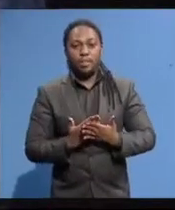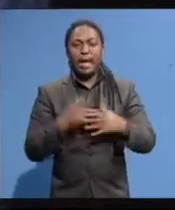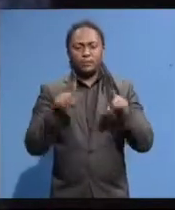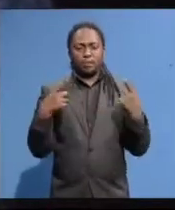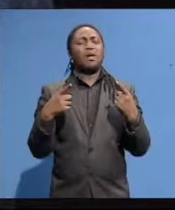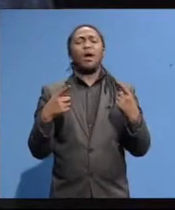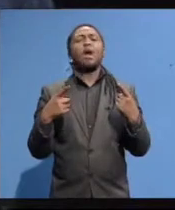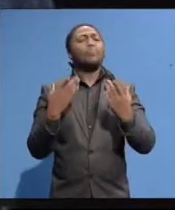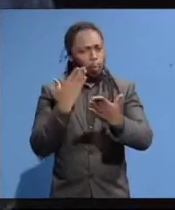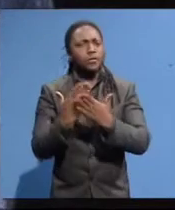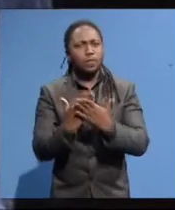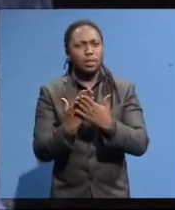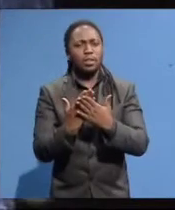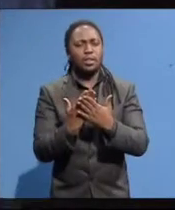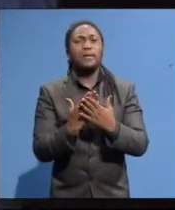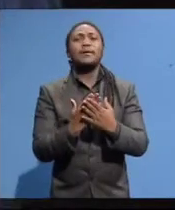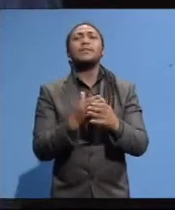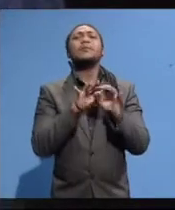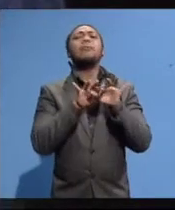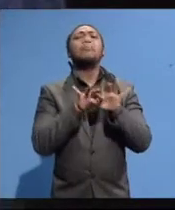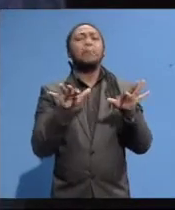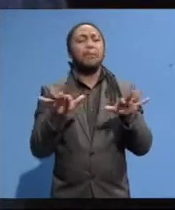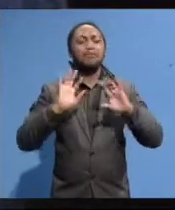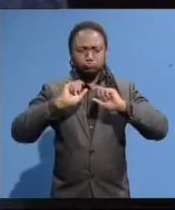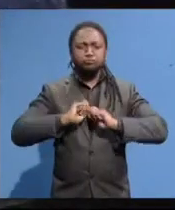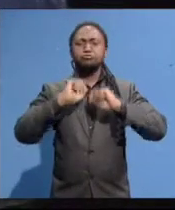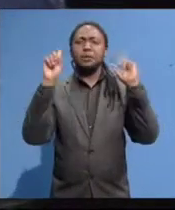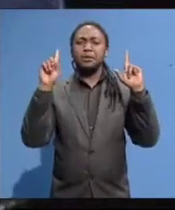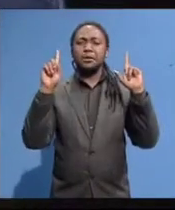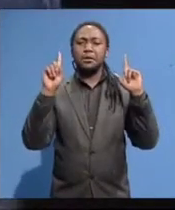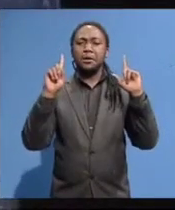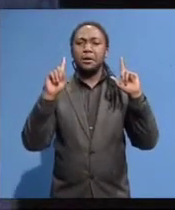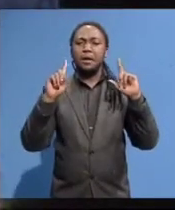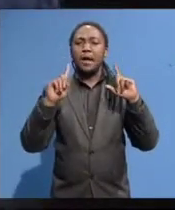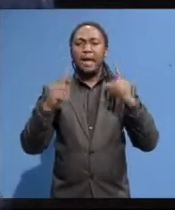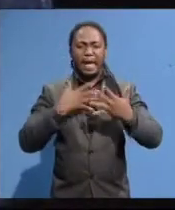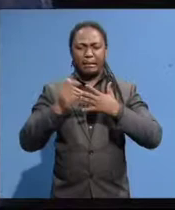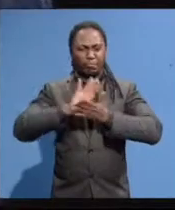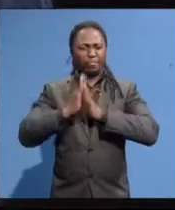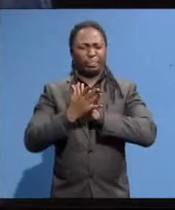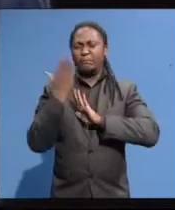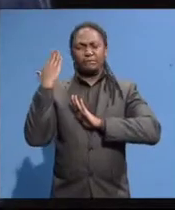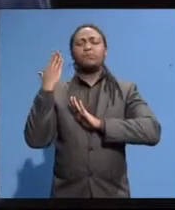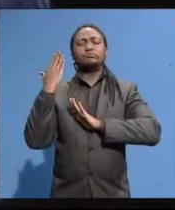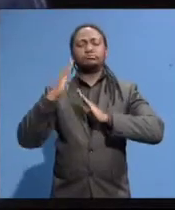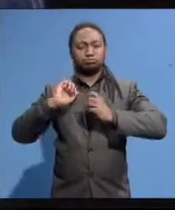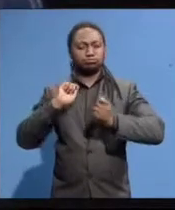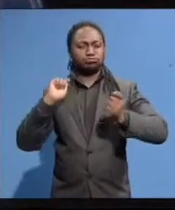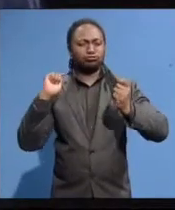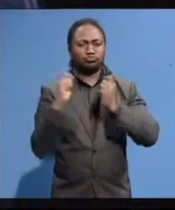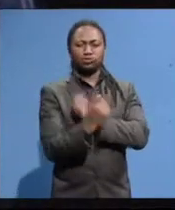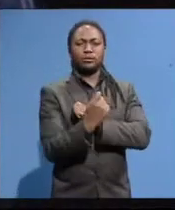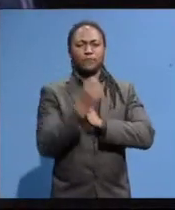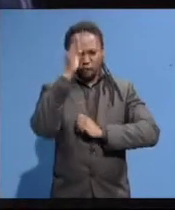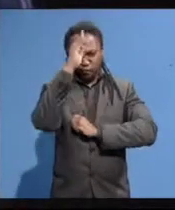impossible. These are the people who realize that they can turn their mess of the past into the message